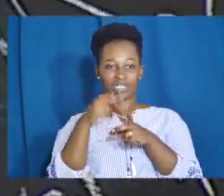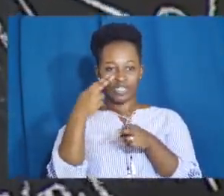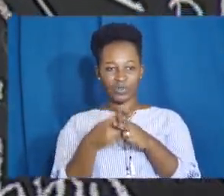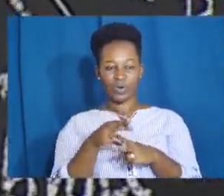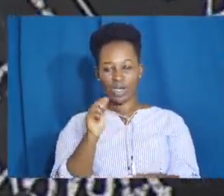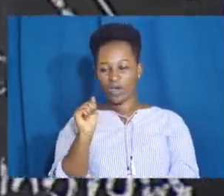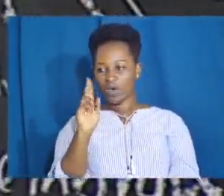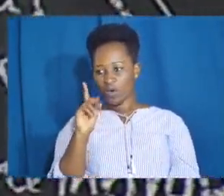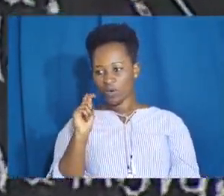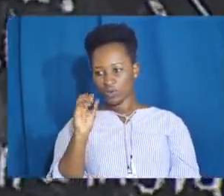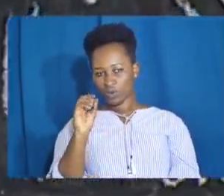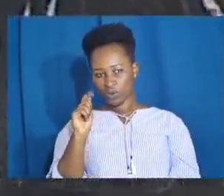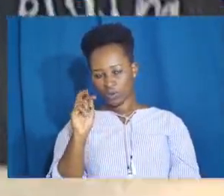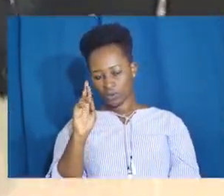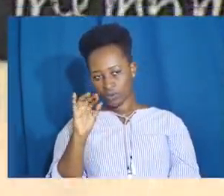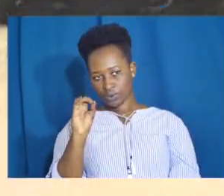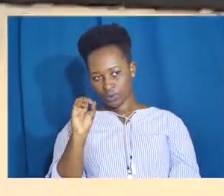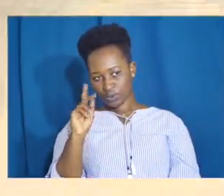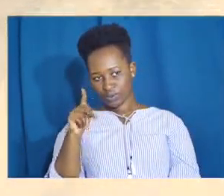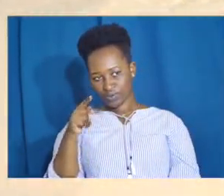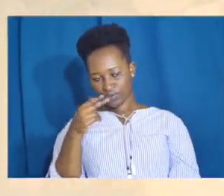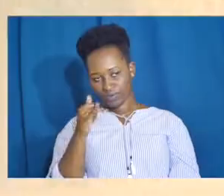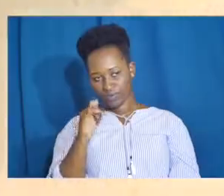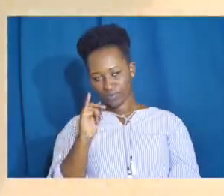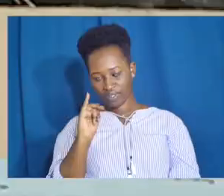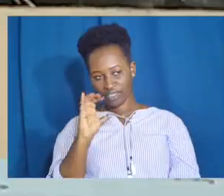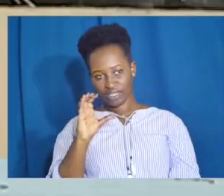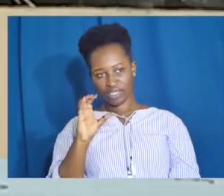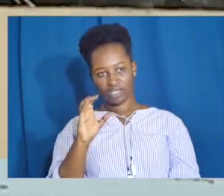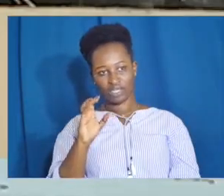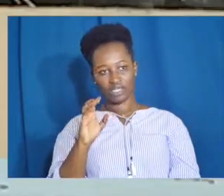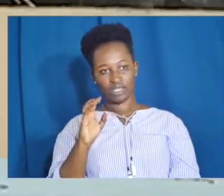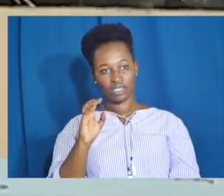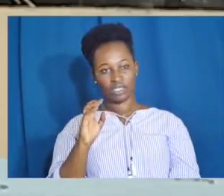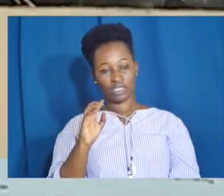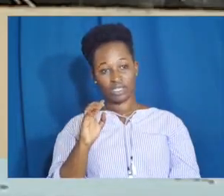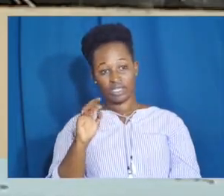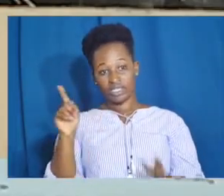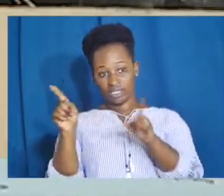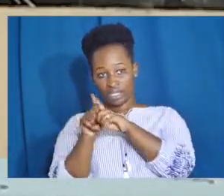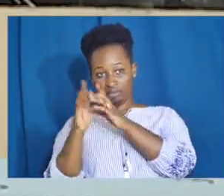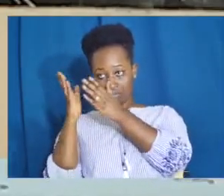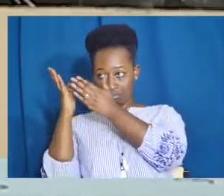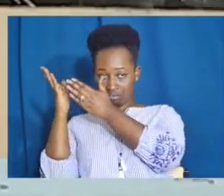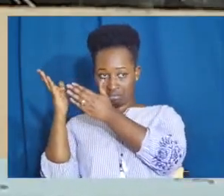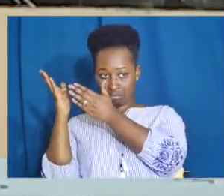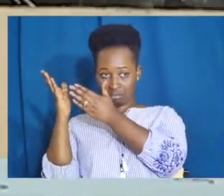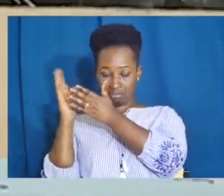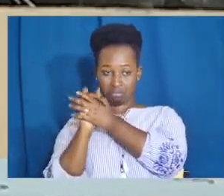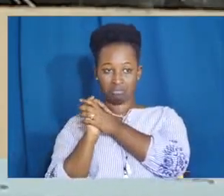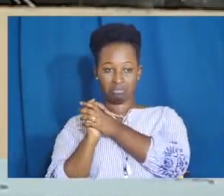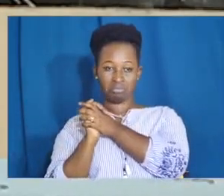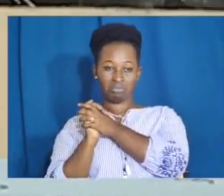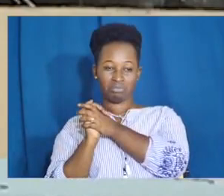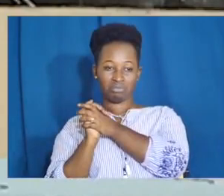autotrophic. So we can say true nucleus, cell wall,